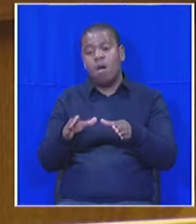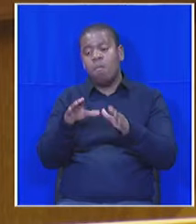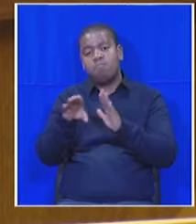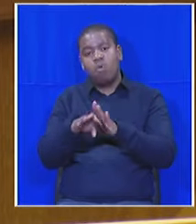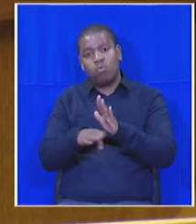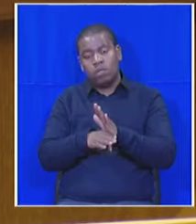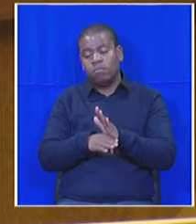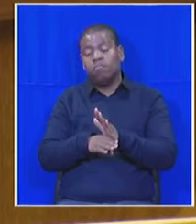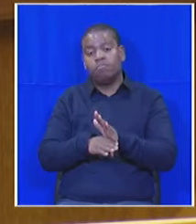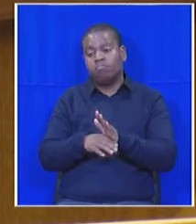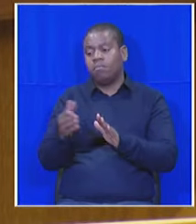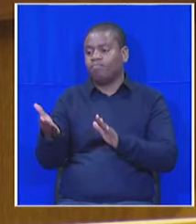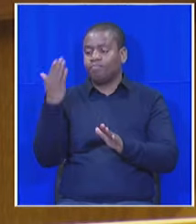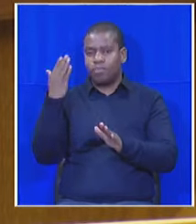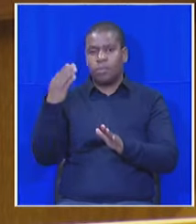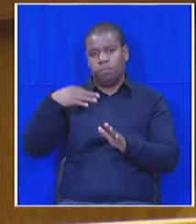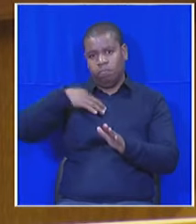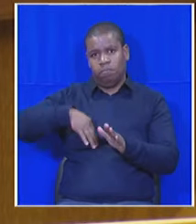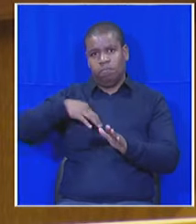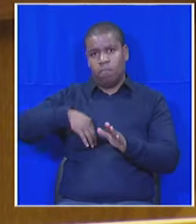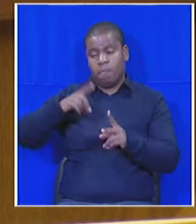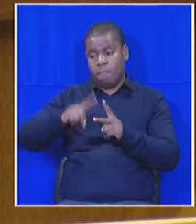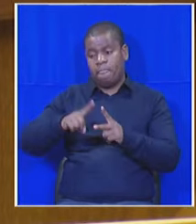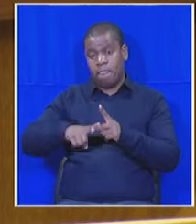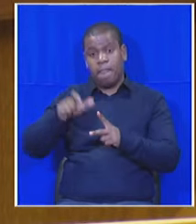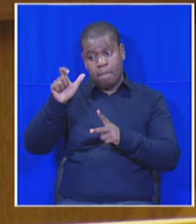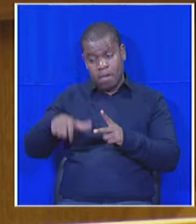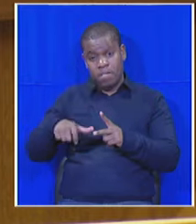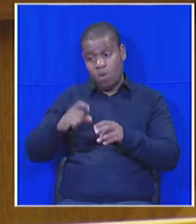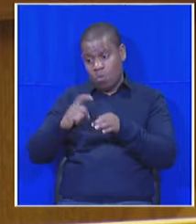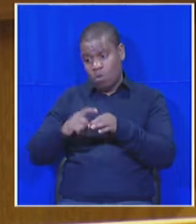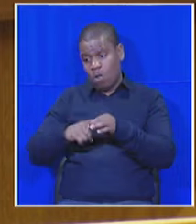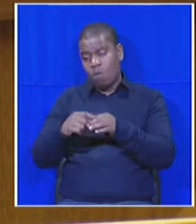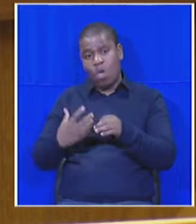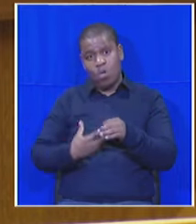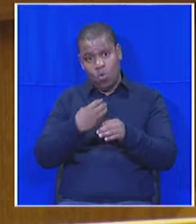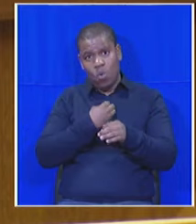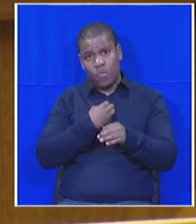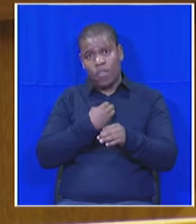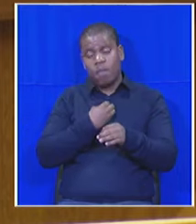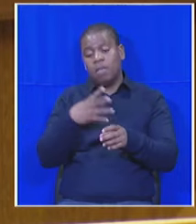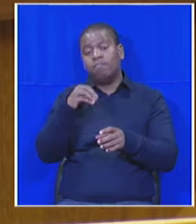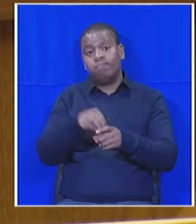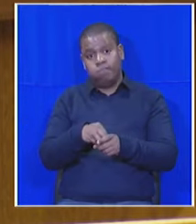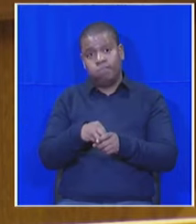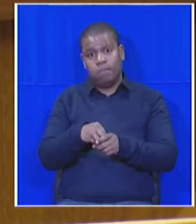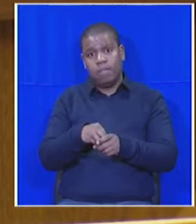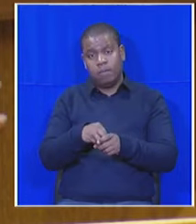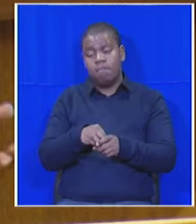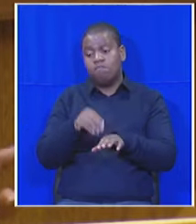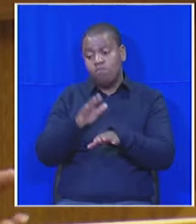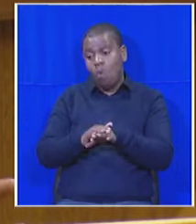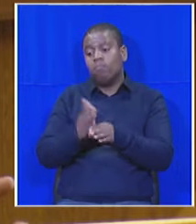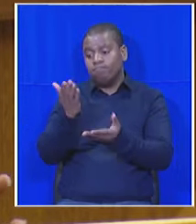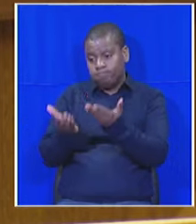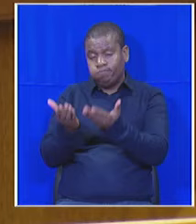that former beneficiaries as well as a particular quantity of the youth is taken through reskilling so that